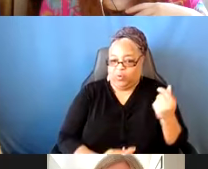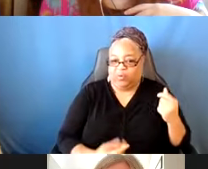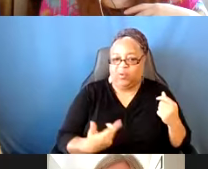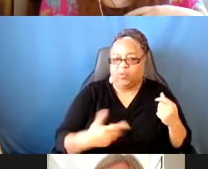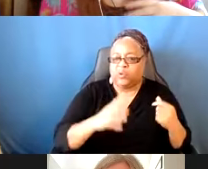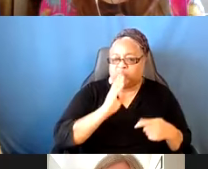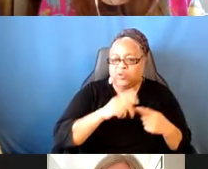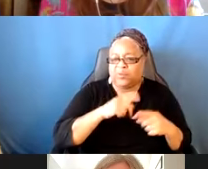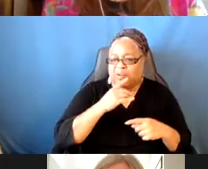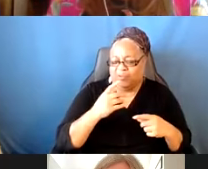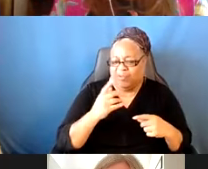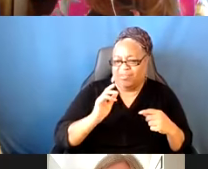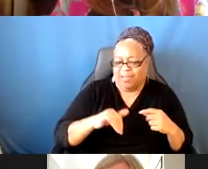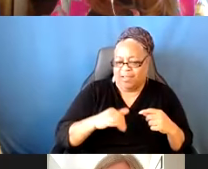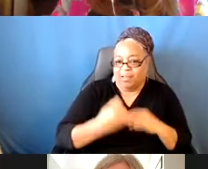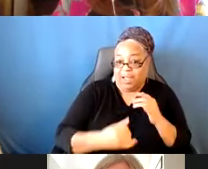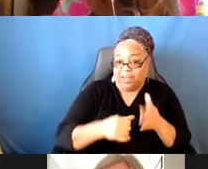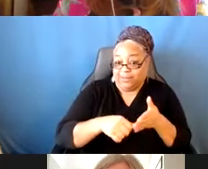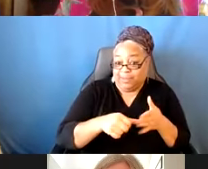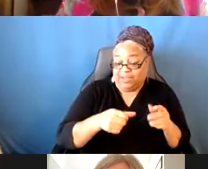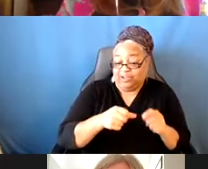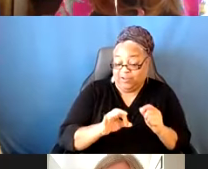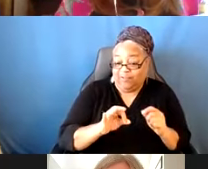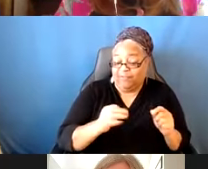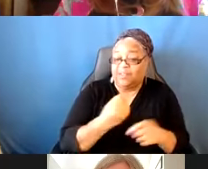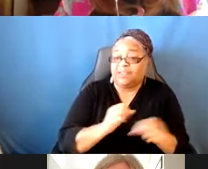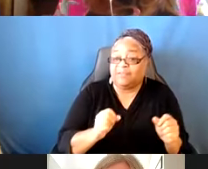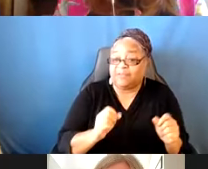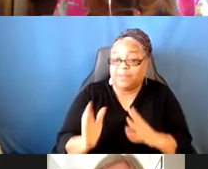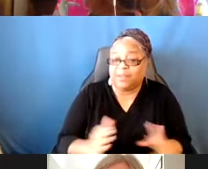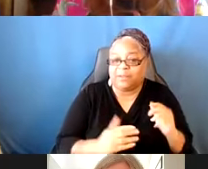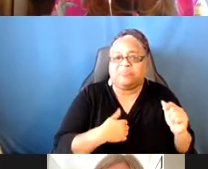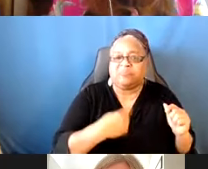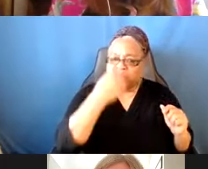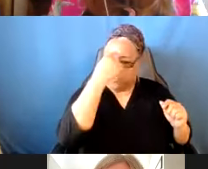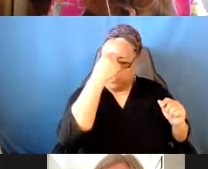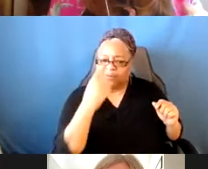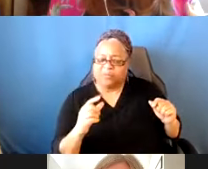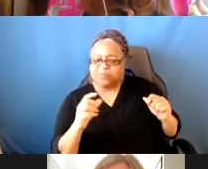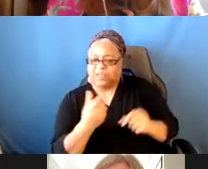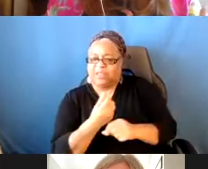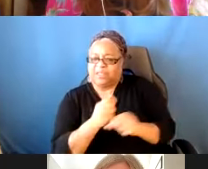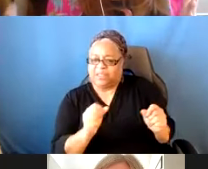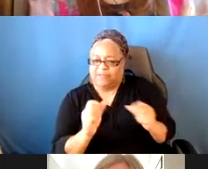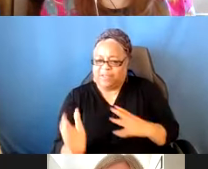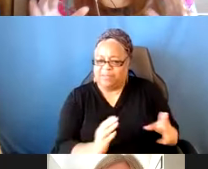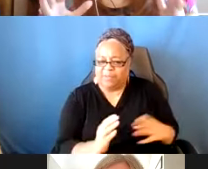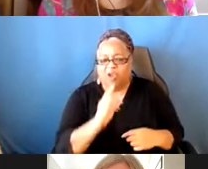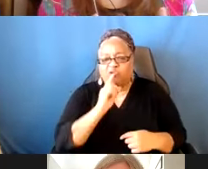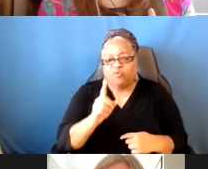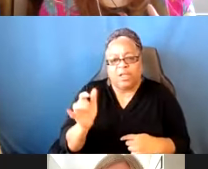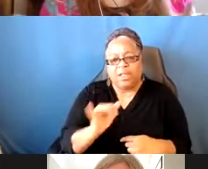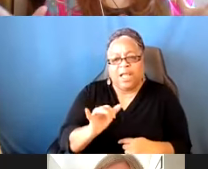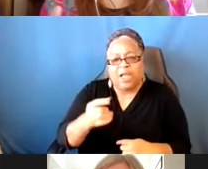plan. I think of emotional safety plans like a toolbox rather than a list. It can be a